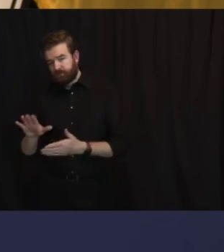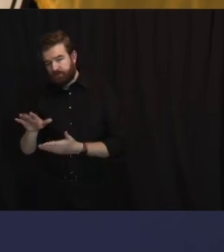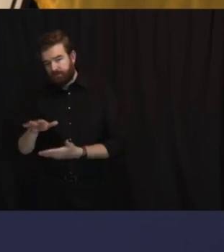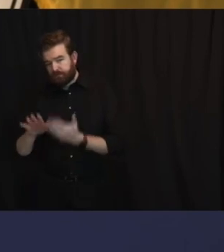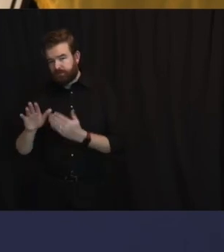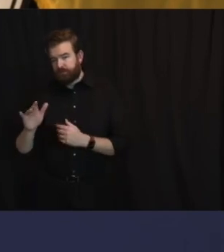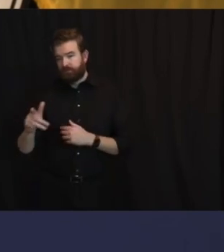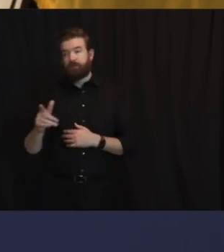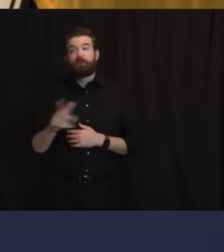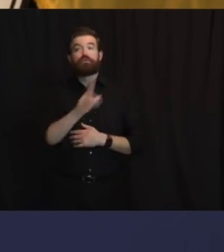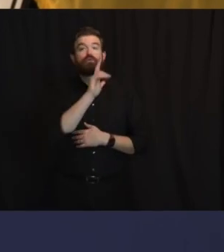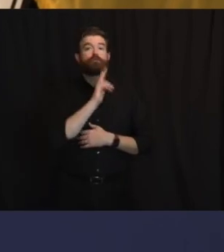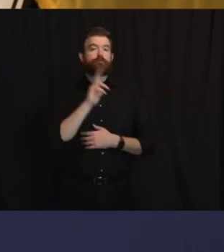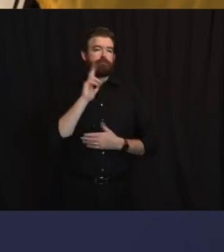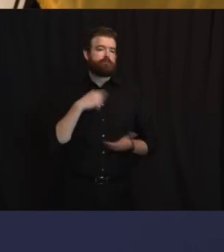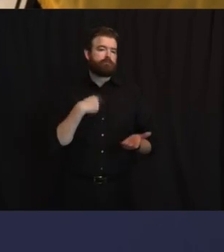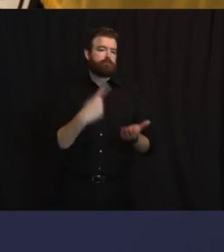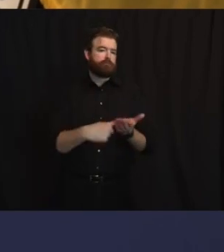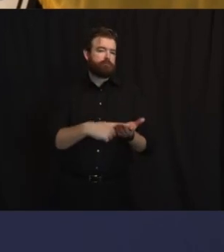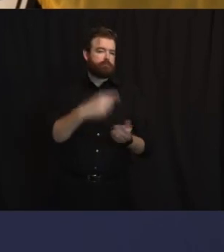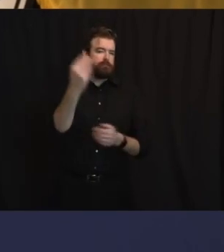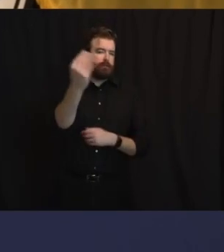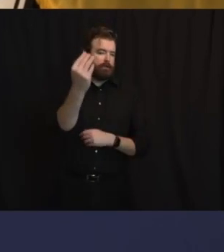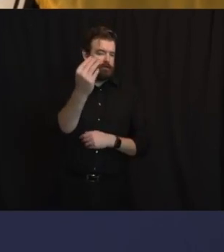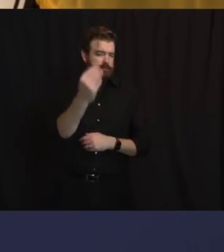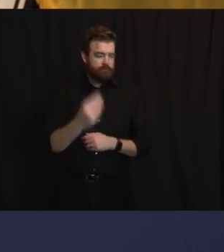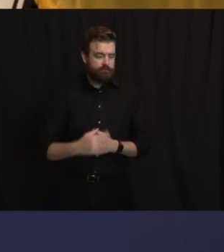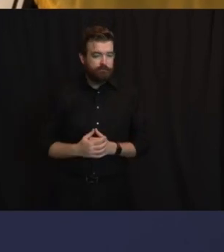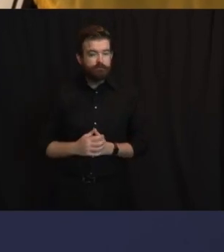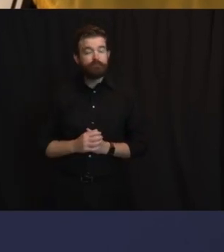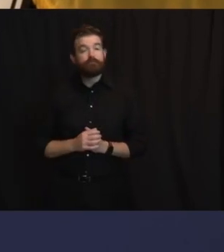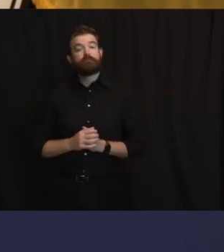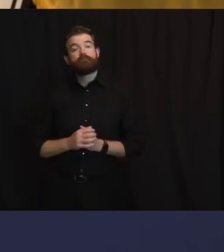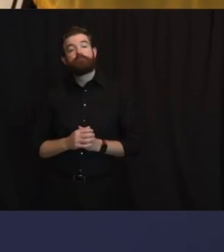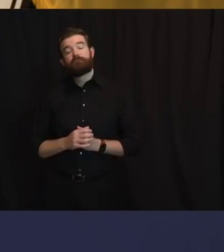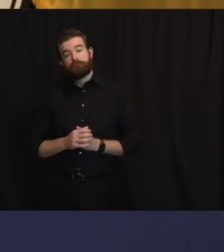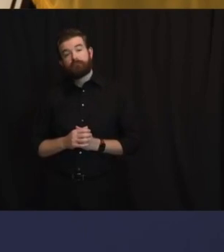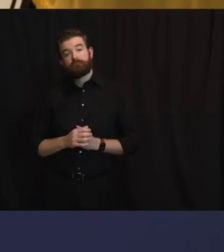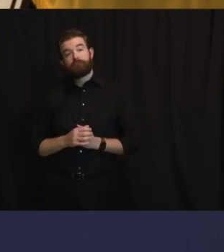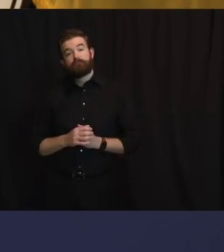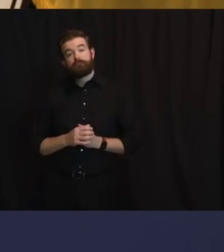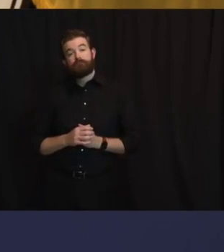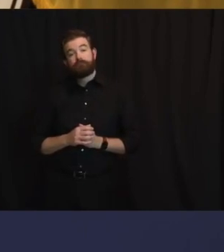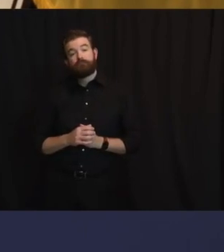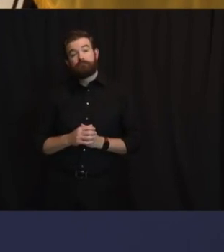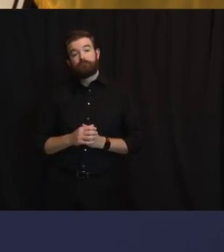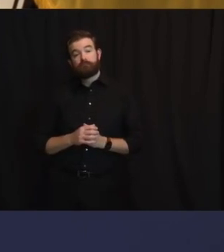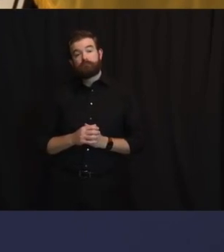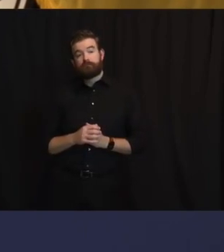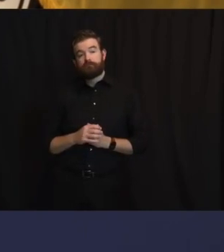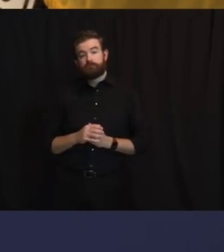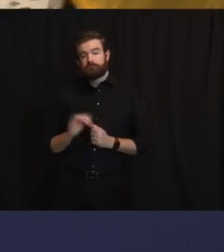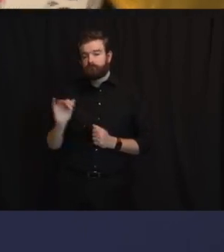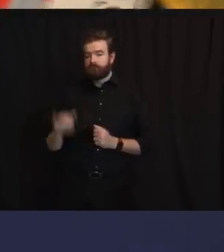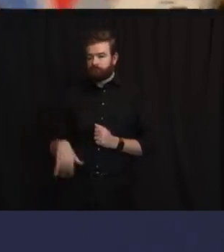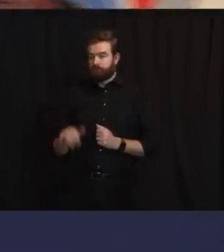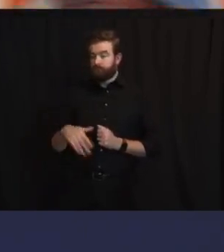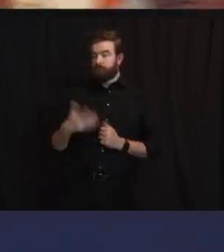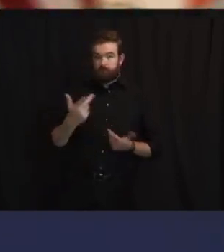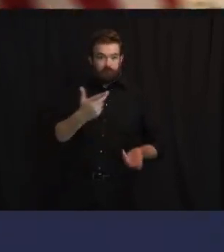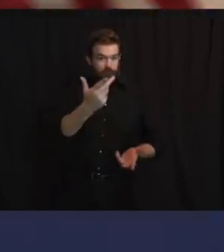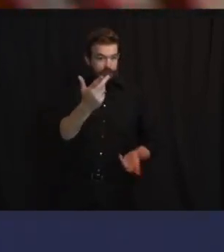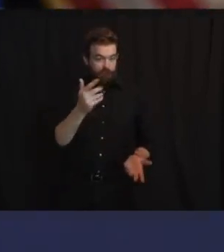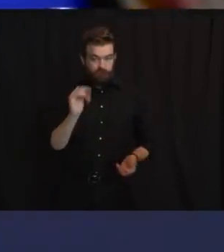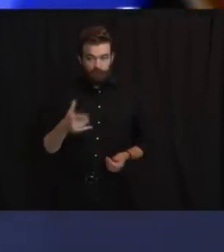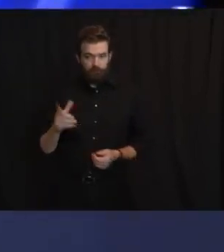any update on the homebound plan? Sure. J&J, by the way, a big part of that we just mentioned, we just answered in the prior question. Any more color you got? We're working with